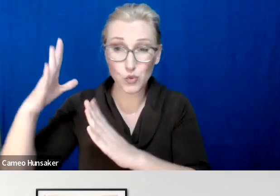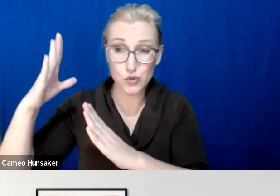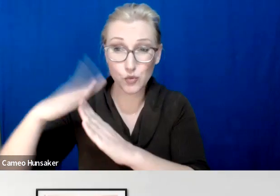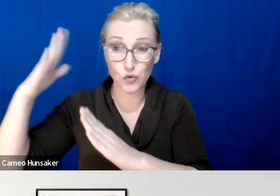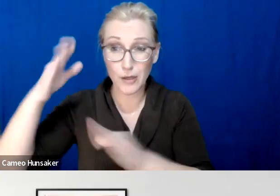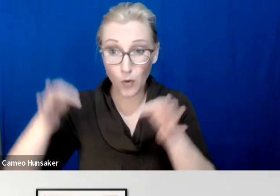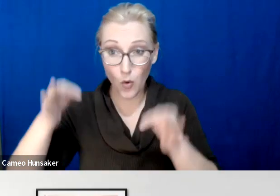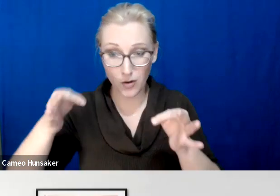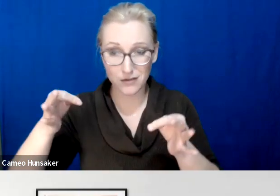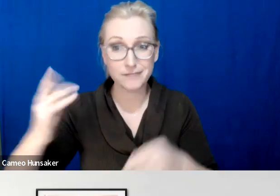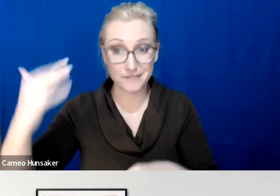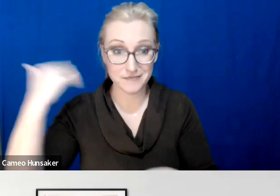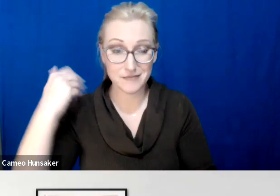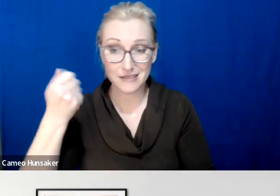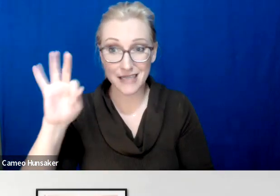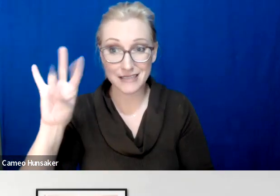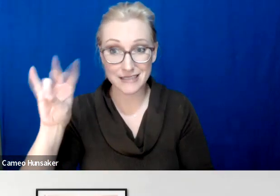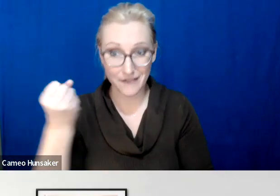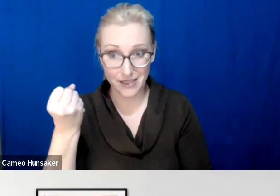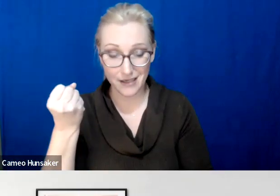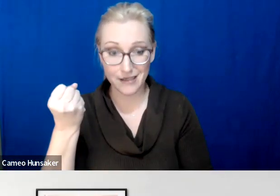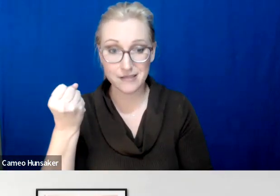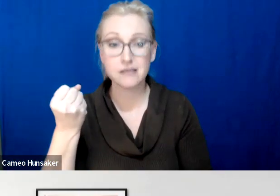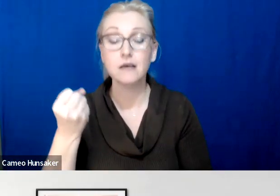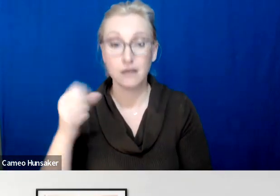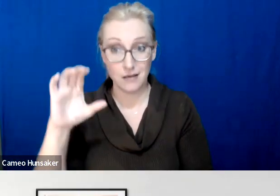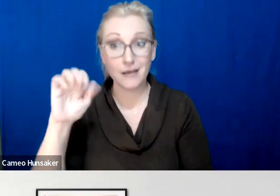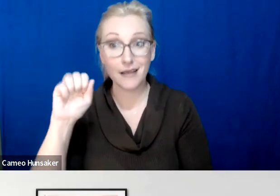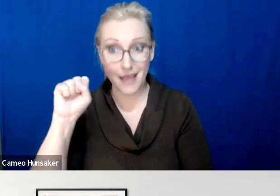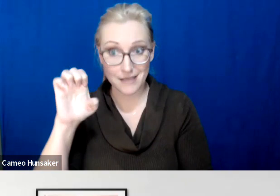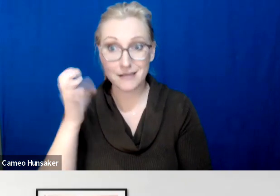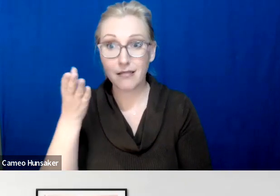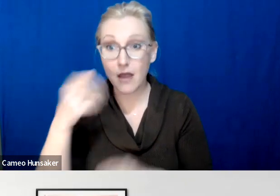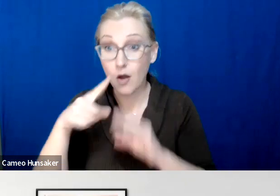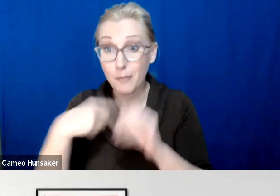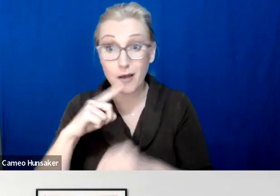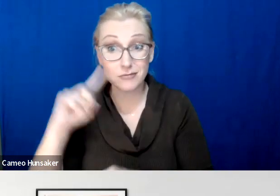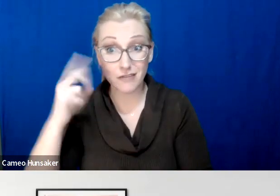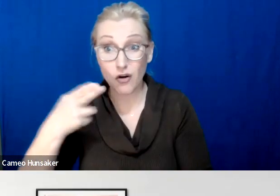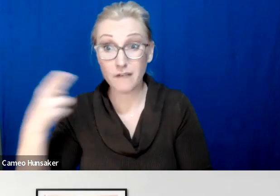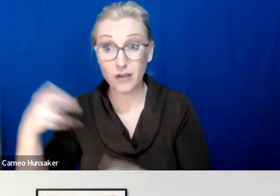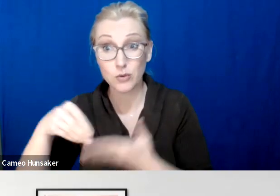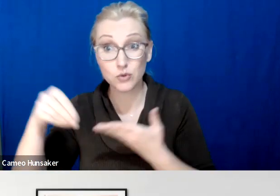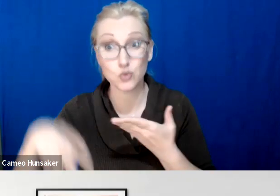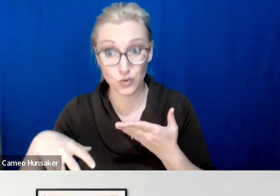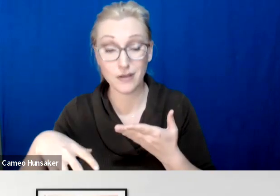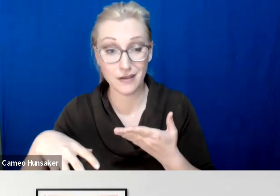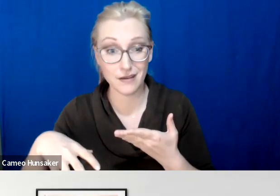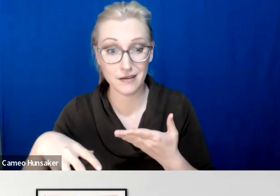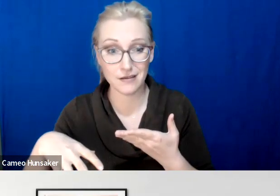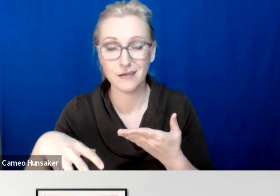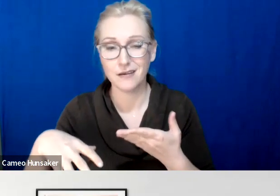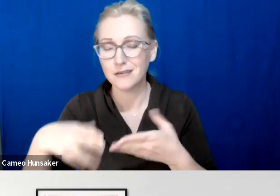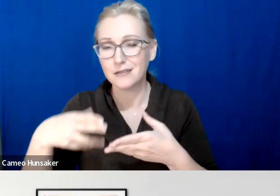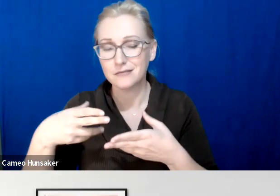the 70s was a case called Rowley that was actually about a deaf and hard of hearing student. And that it's sort of the